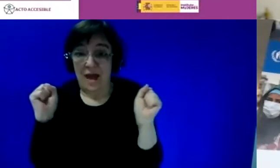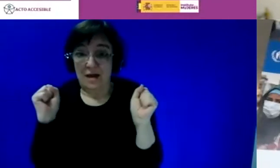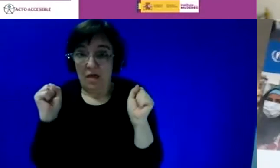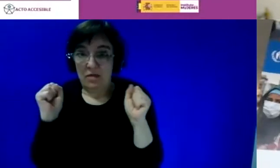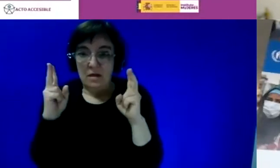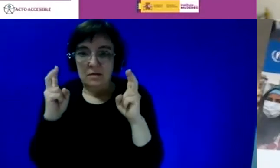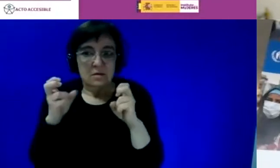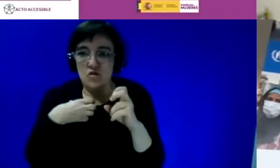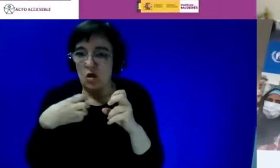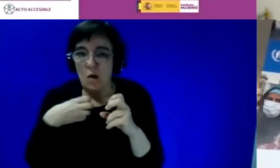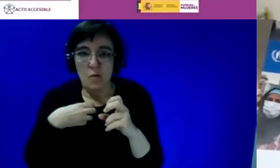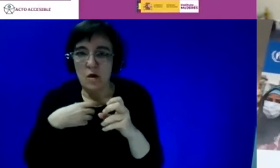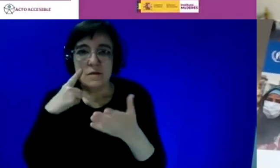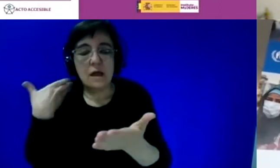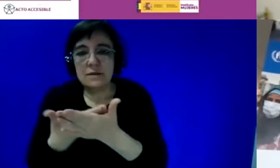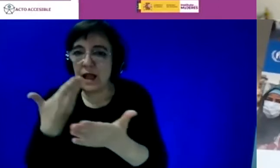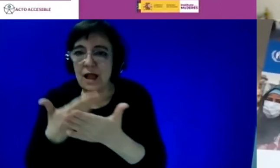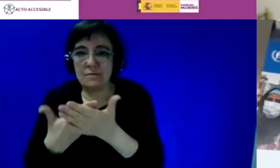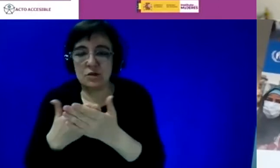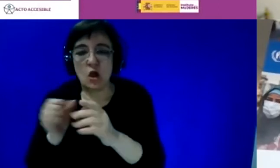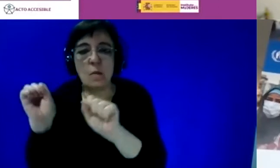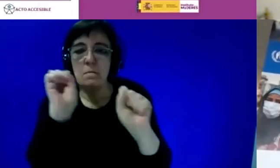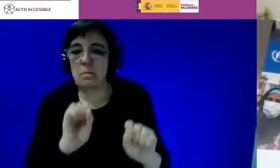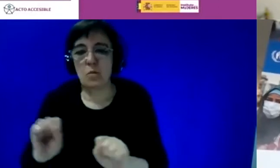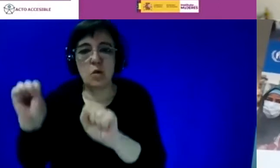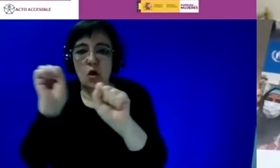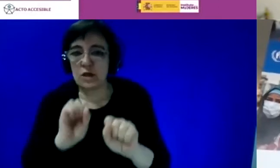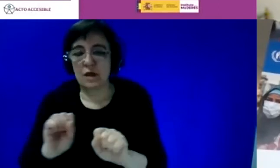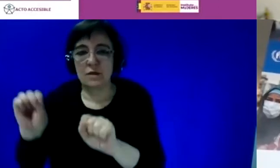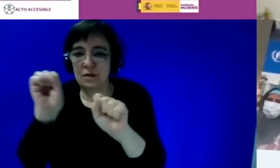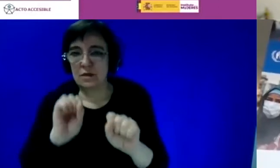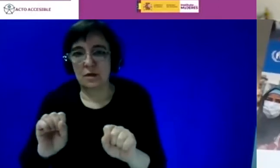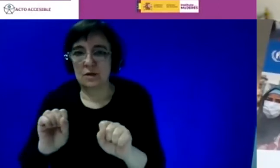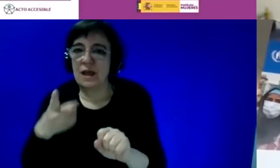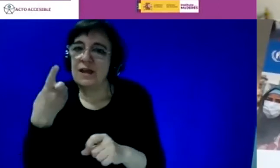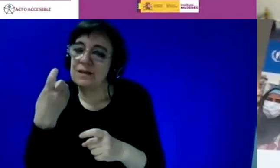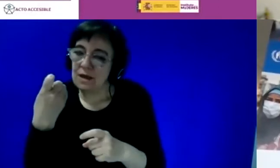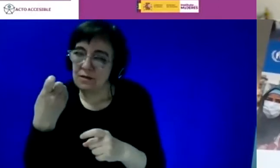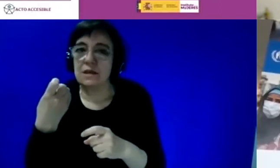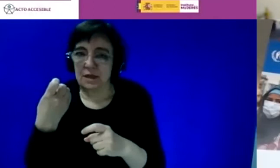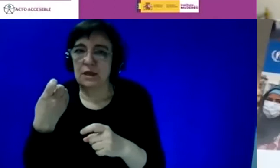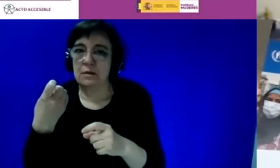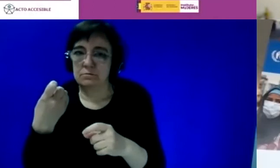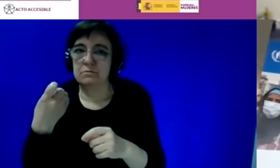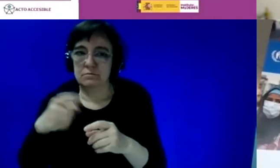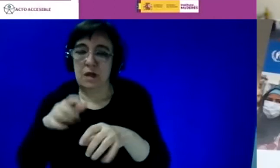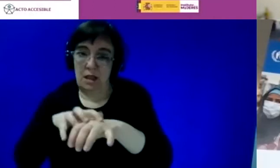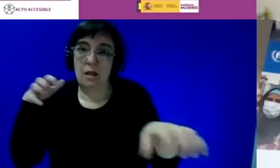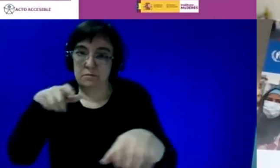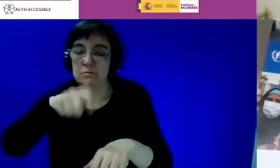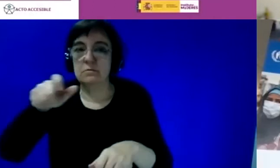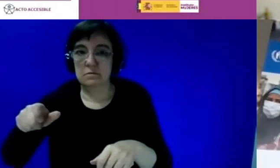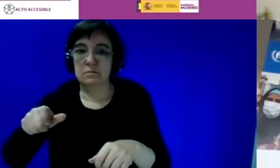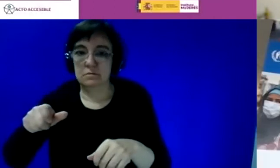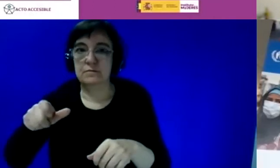institutions, segregated, locked up. They do not have any guarantee of protection, which